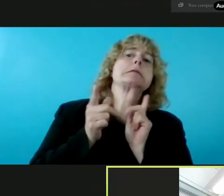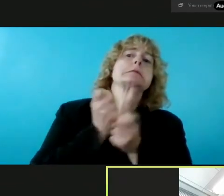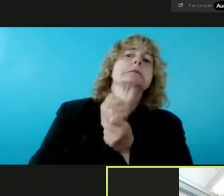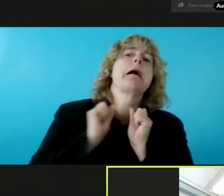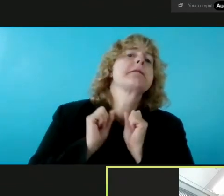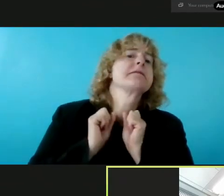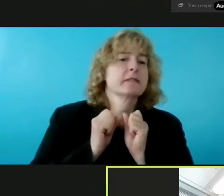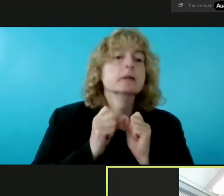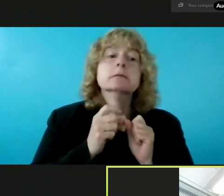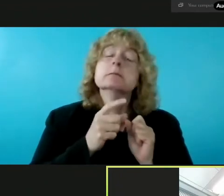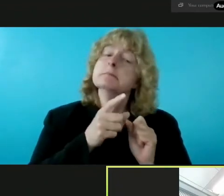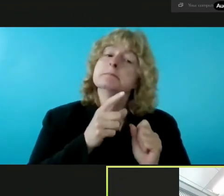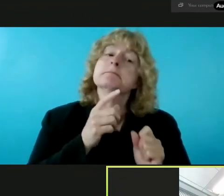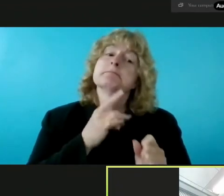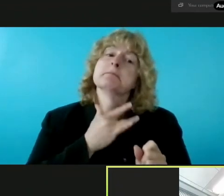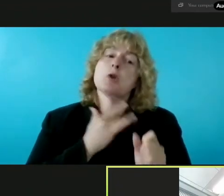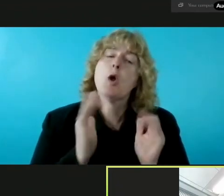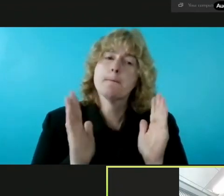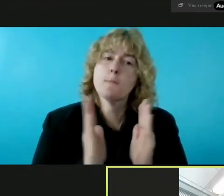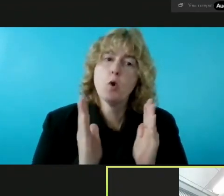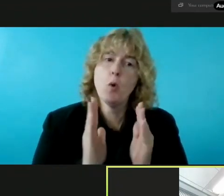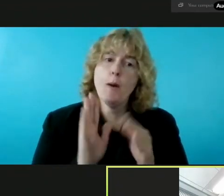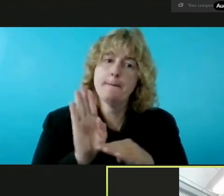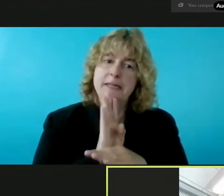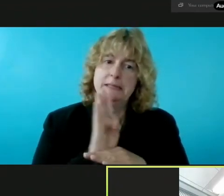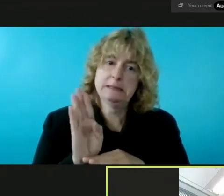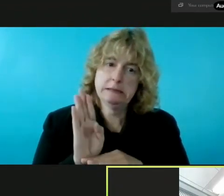lot of small business employers because they're not